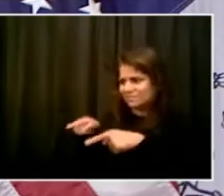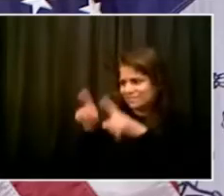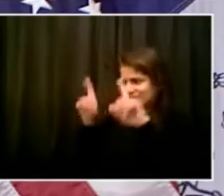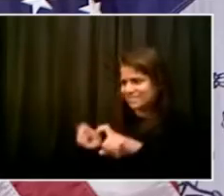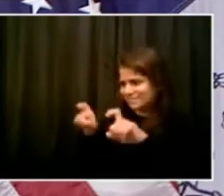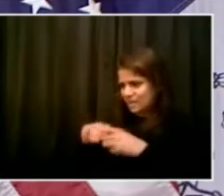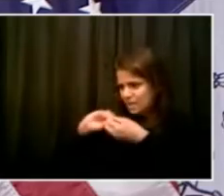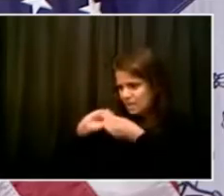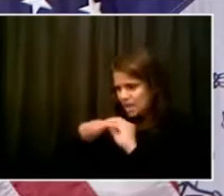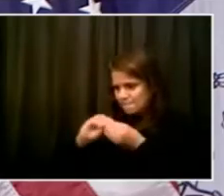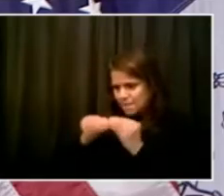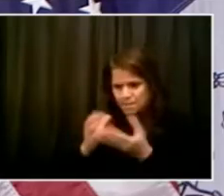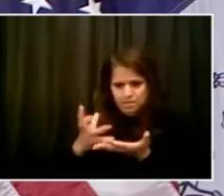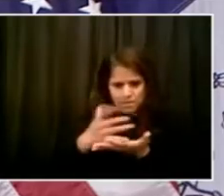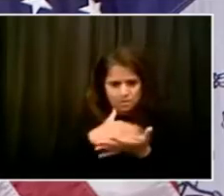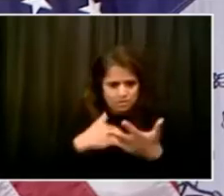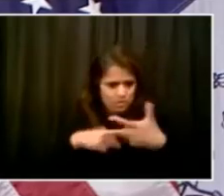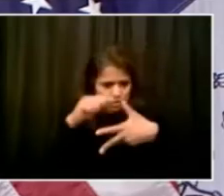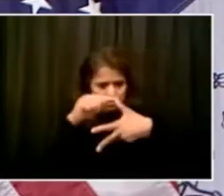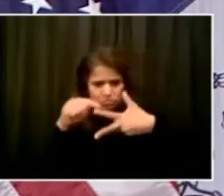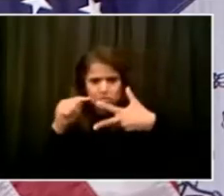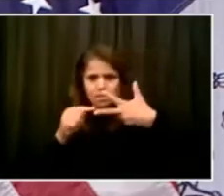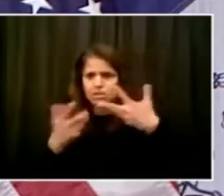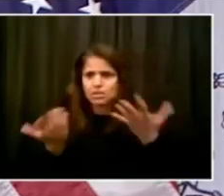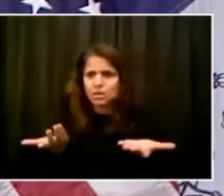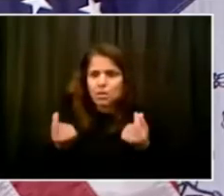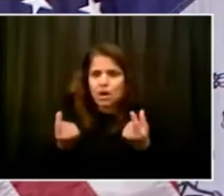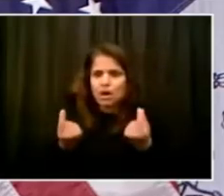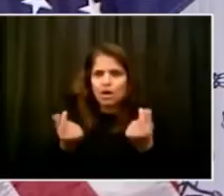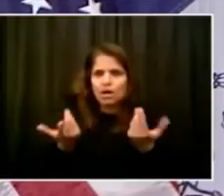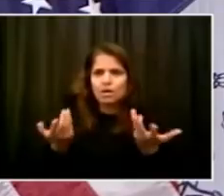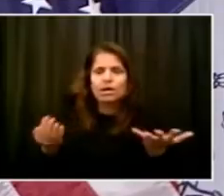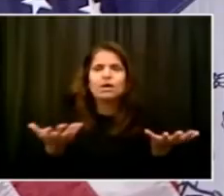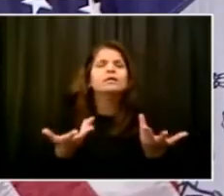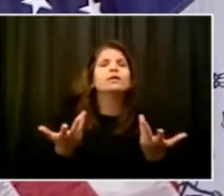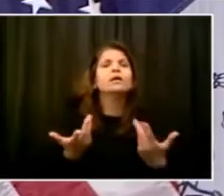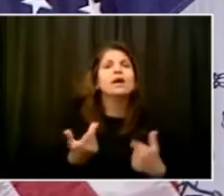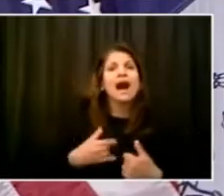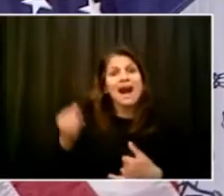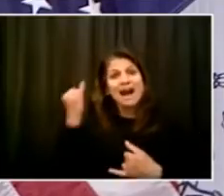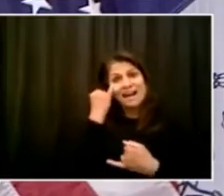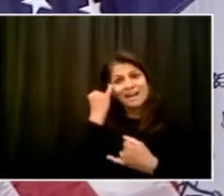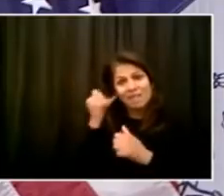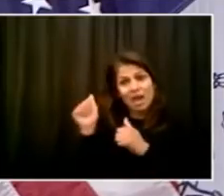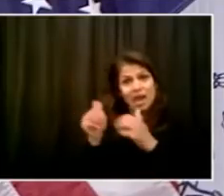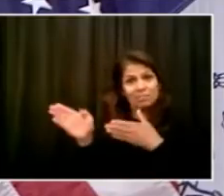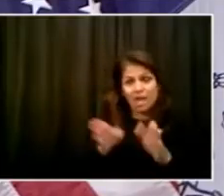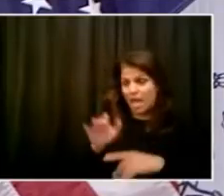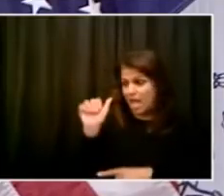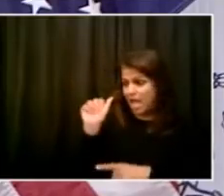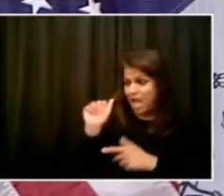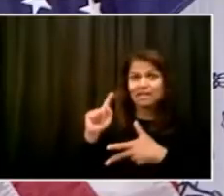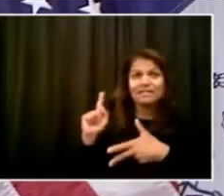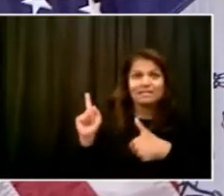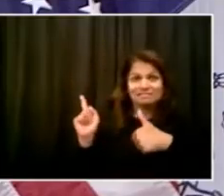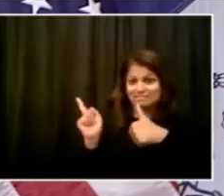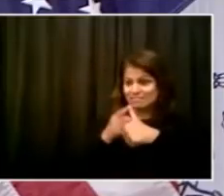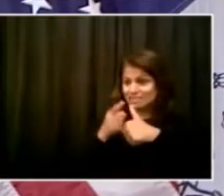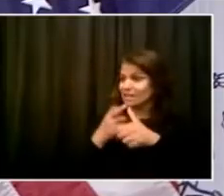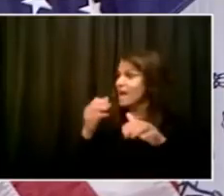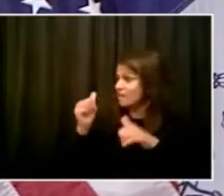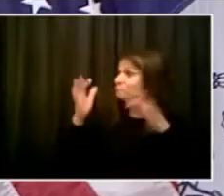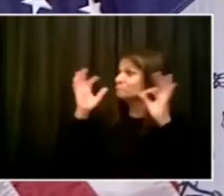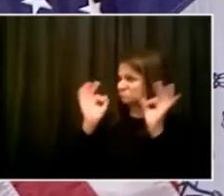do all sorts of things. We can stagger schedules. We can do one day in person, the next day online. We could do